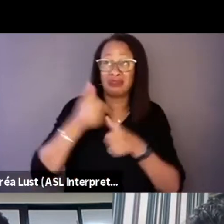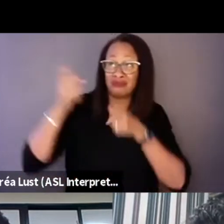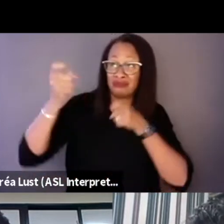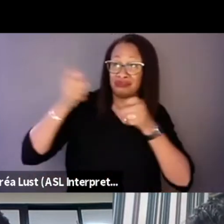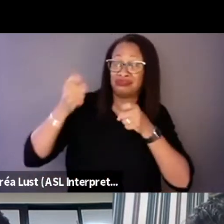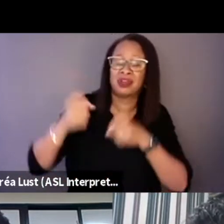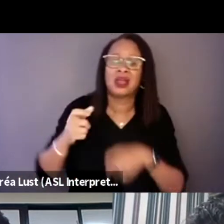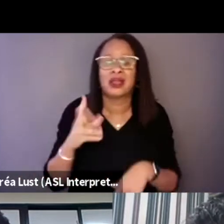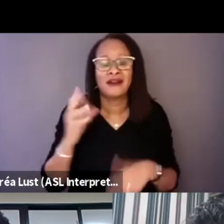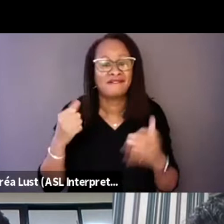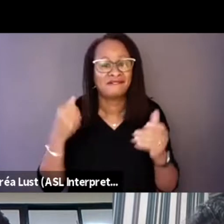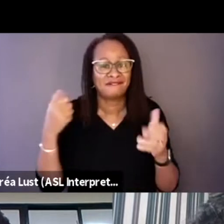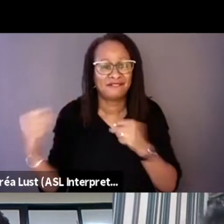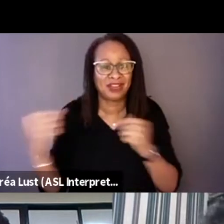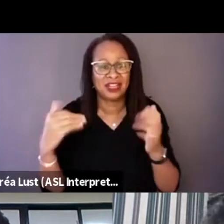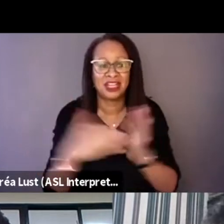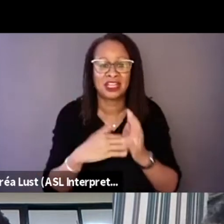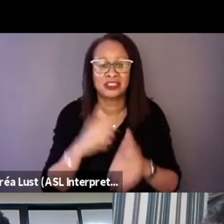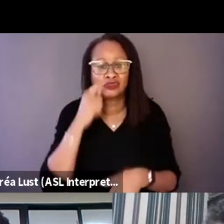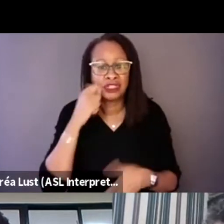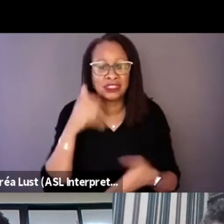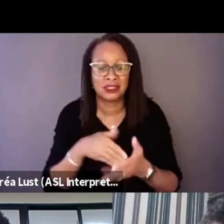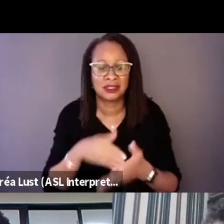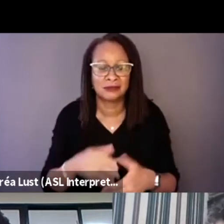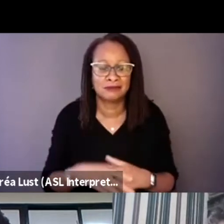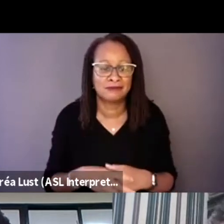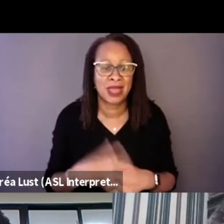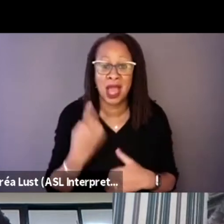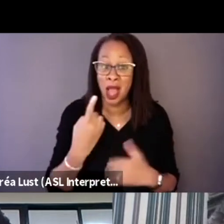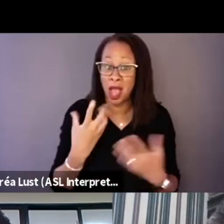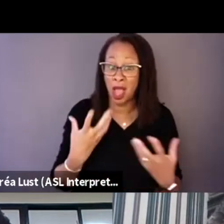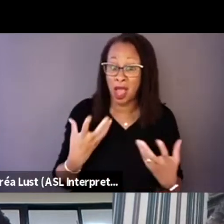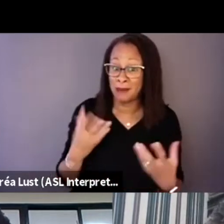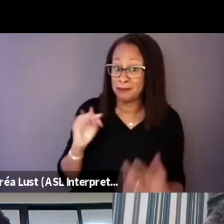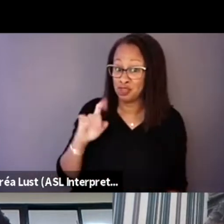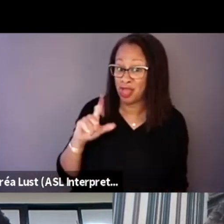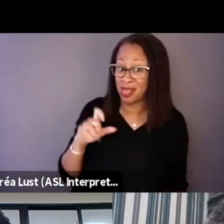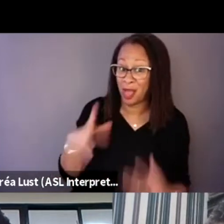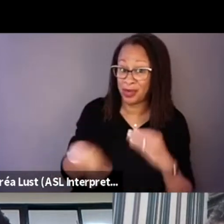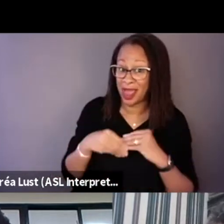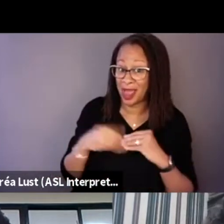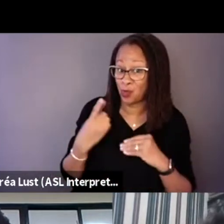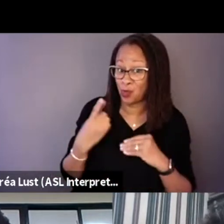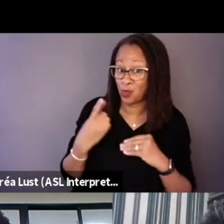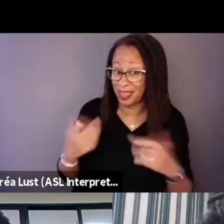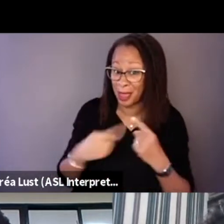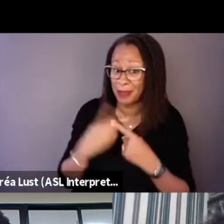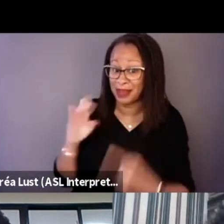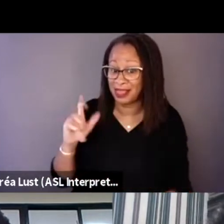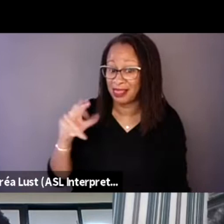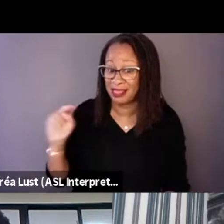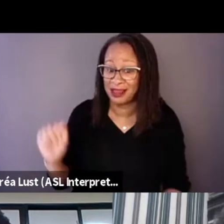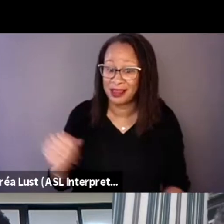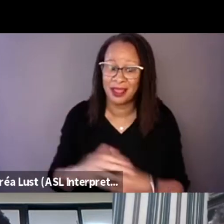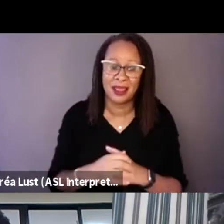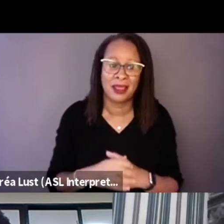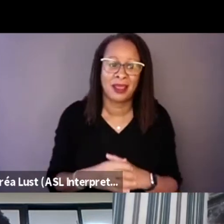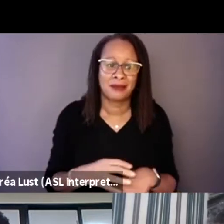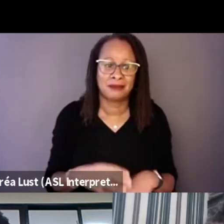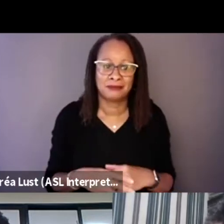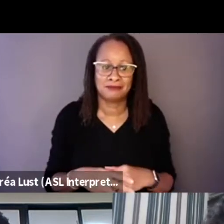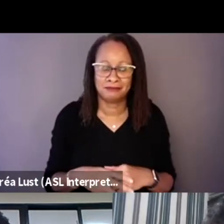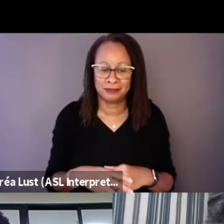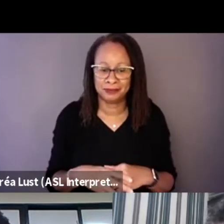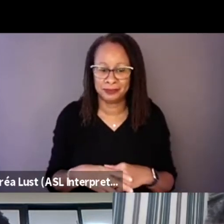racism. I just want to add one thing in terms of Elena. Elena was somebody who was